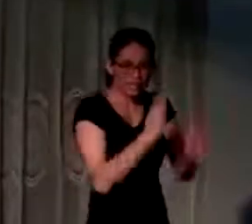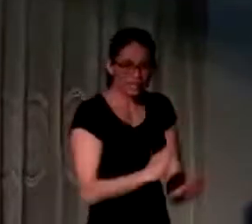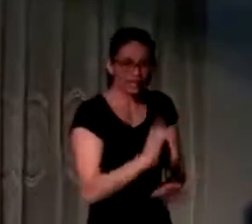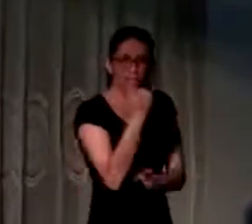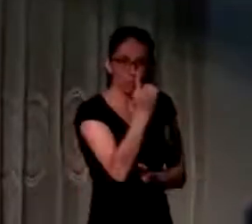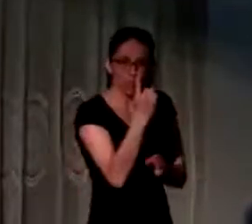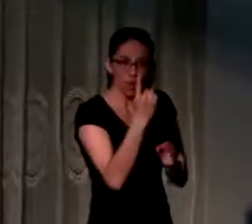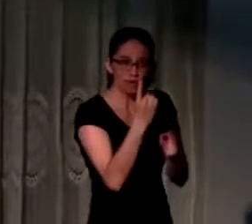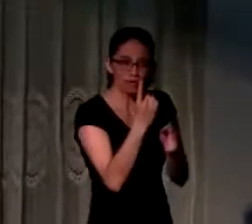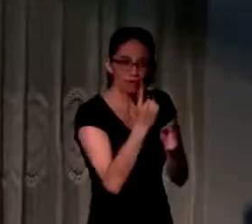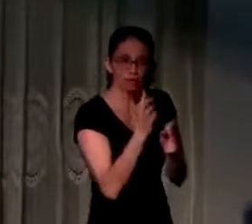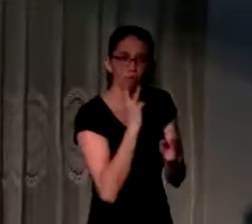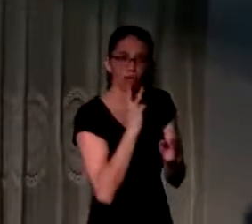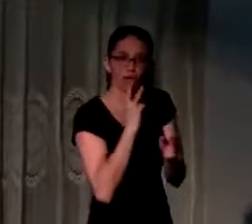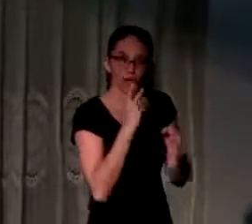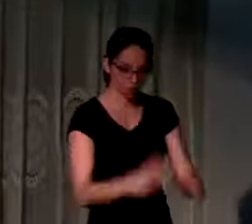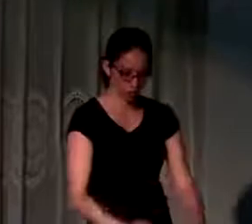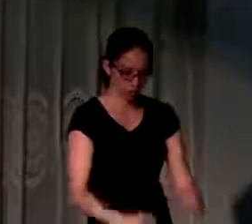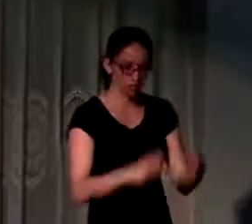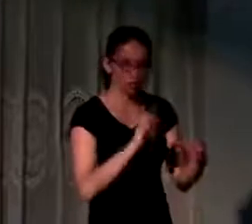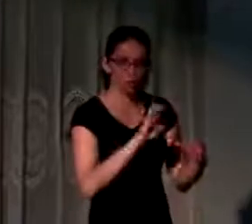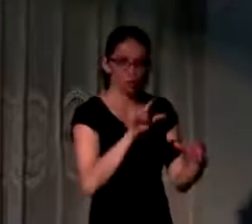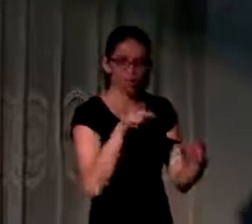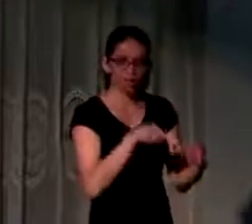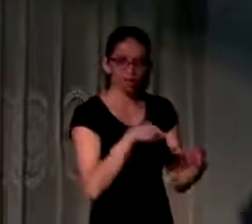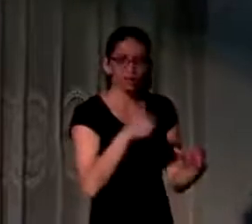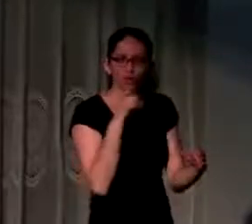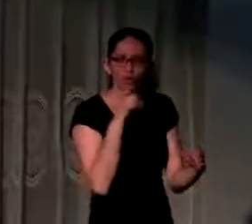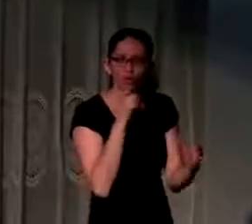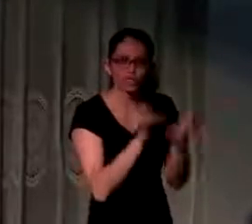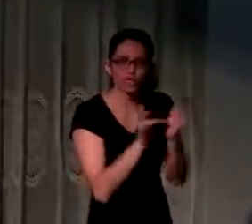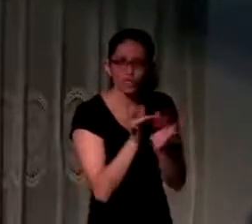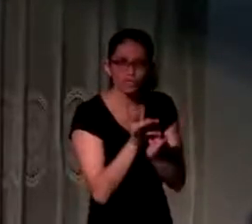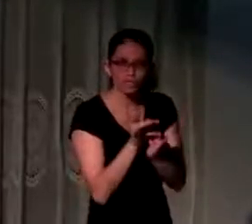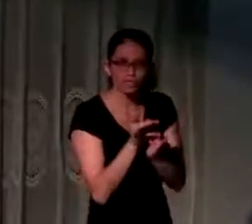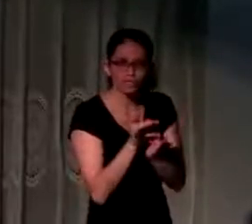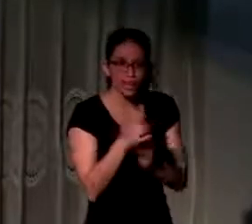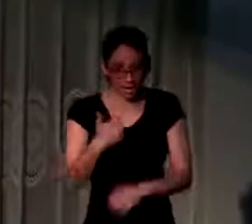life. And I have found it.